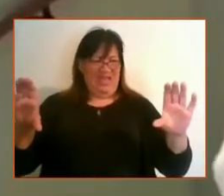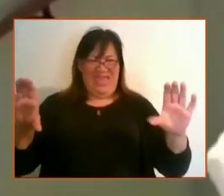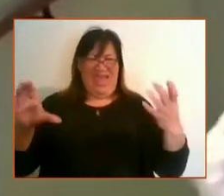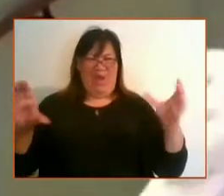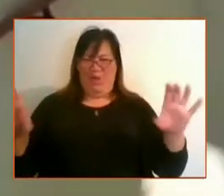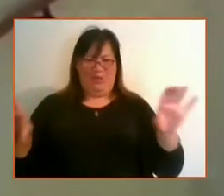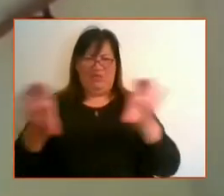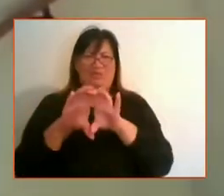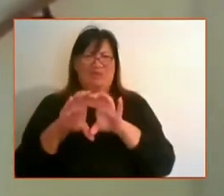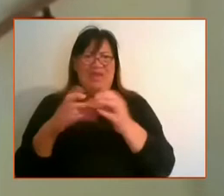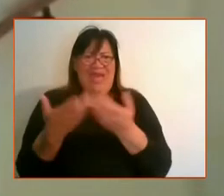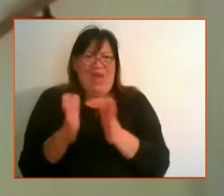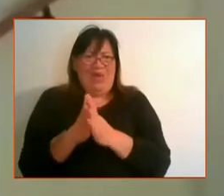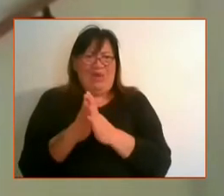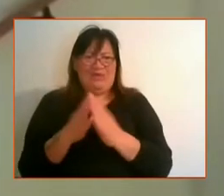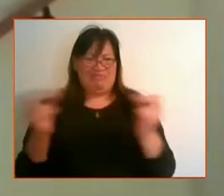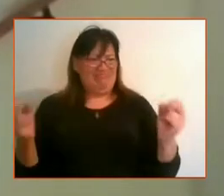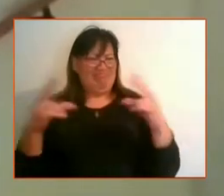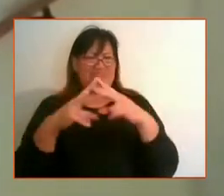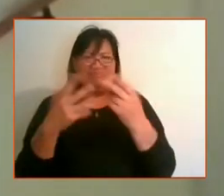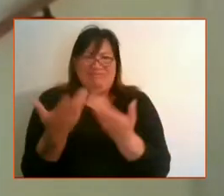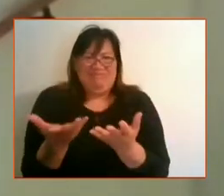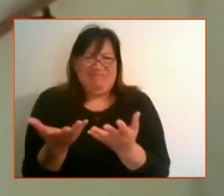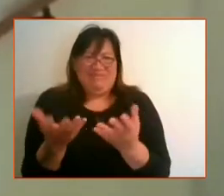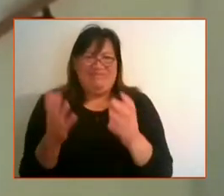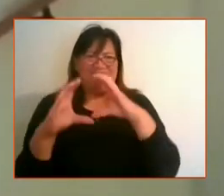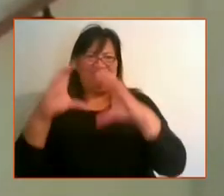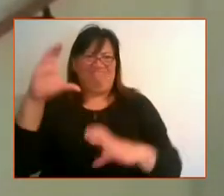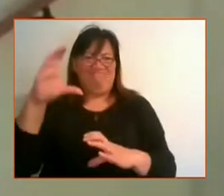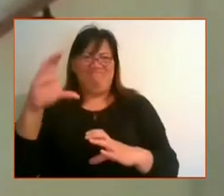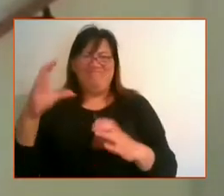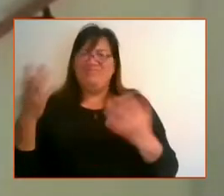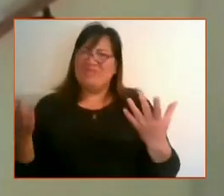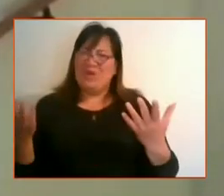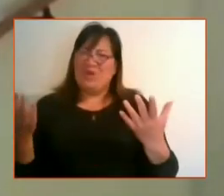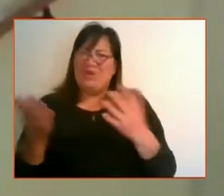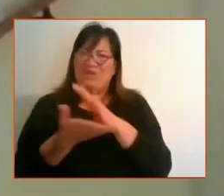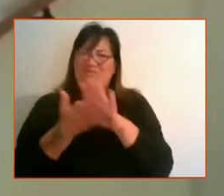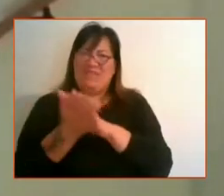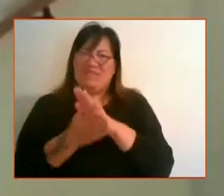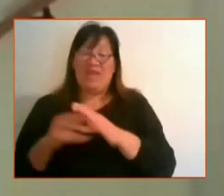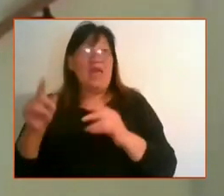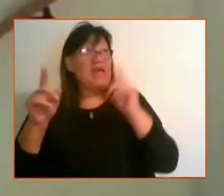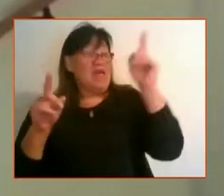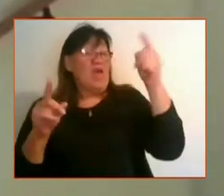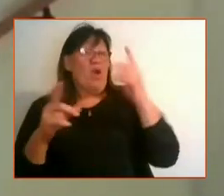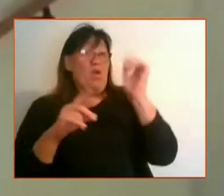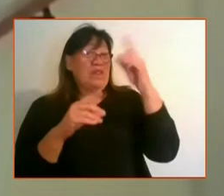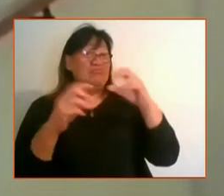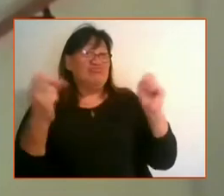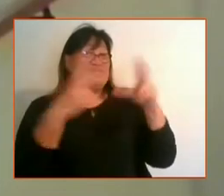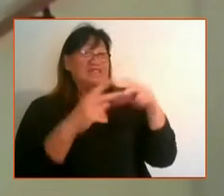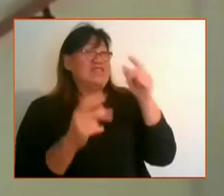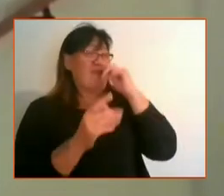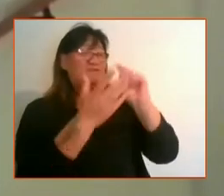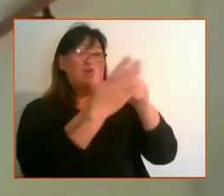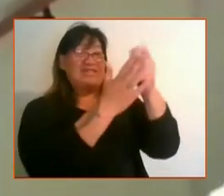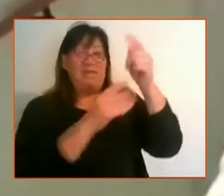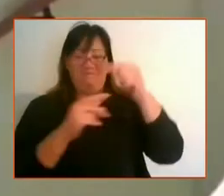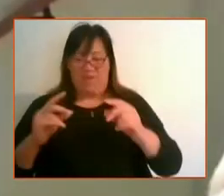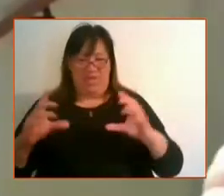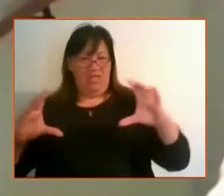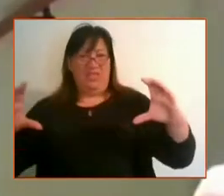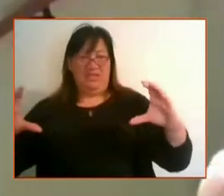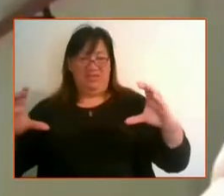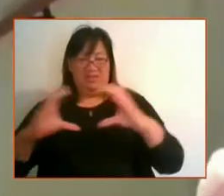out how to build the framework. Of course, the bridge has a blueprint. It only needs repair. The arts community and the government